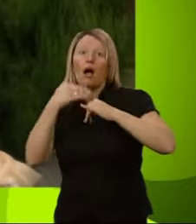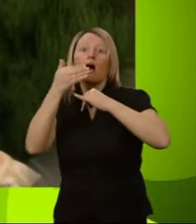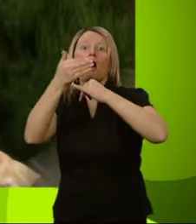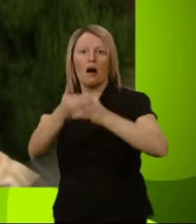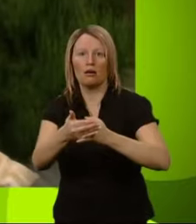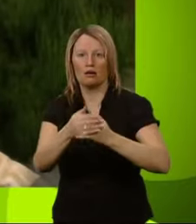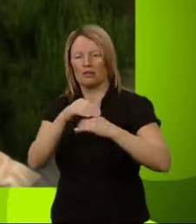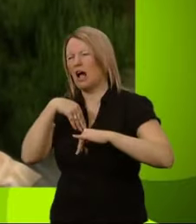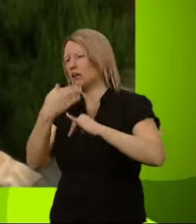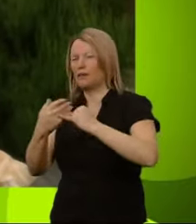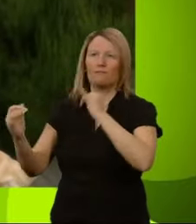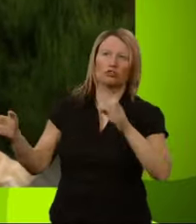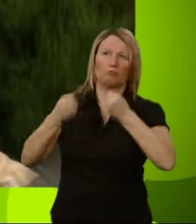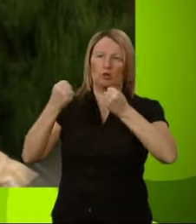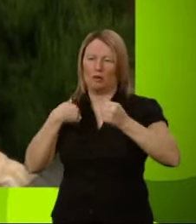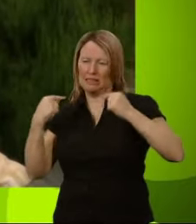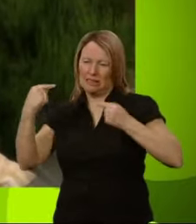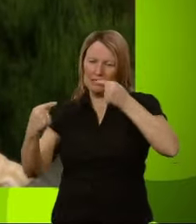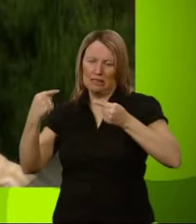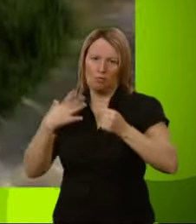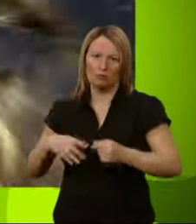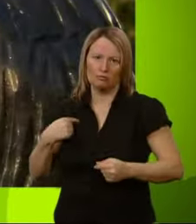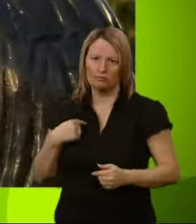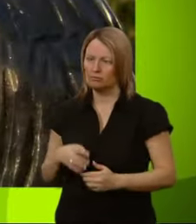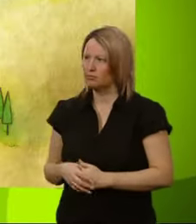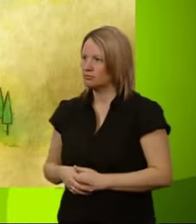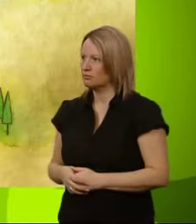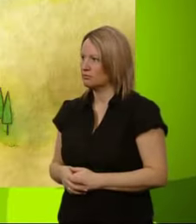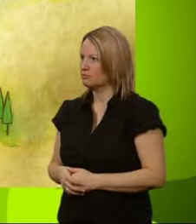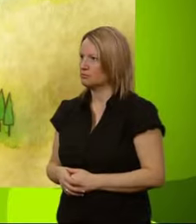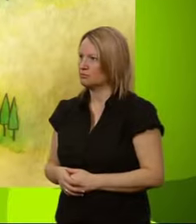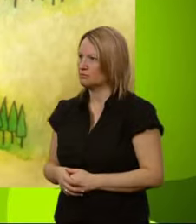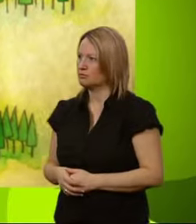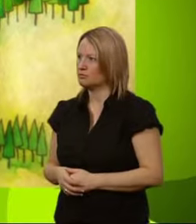in the last stand battling it out to become ultimate champion.